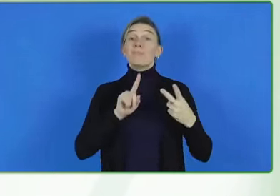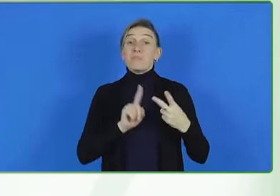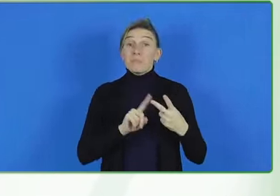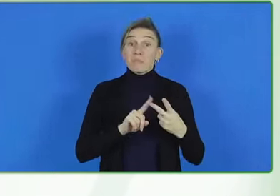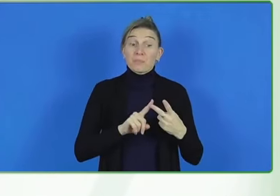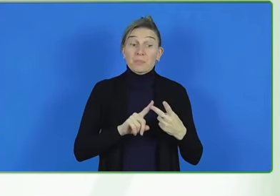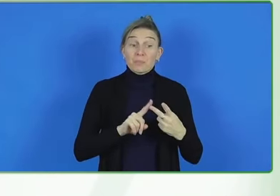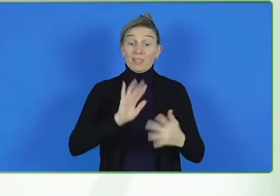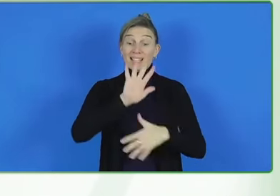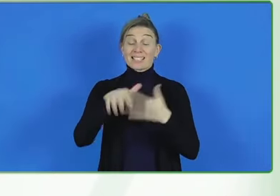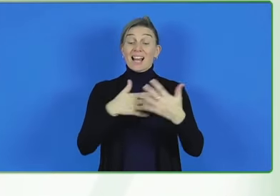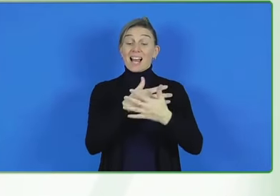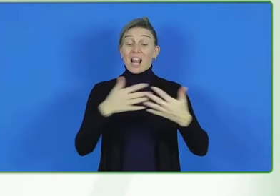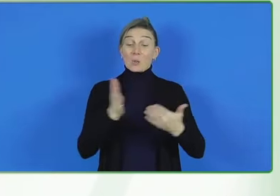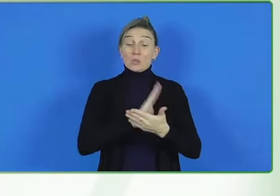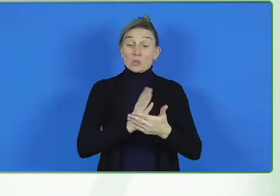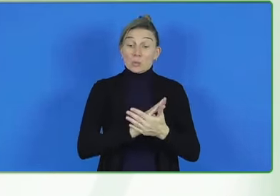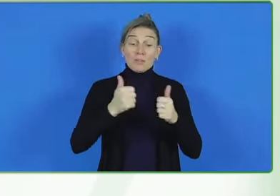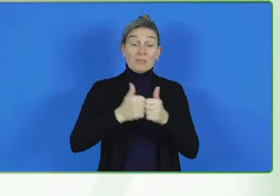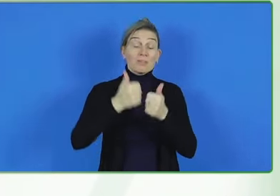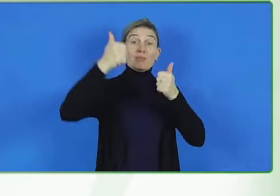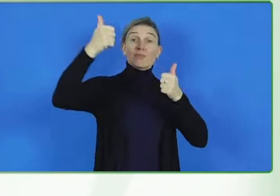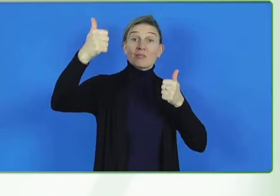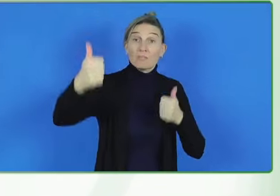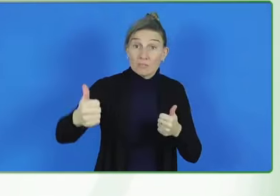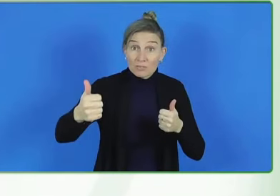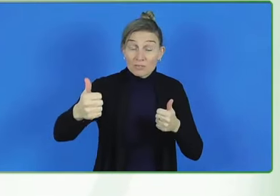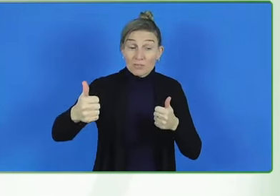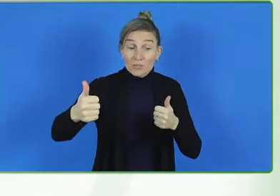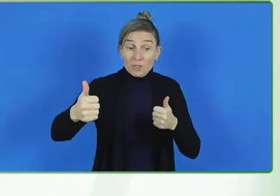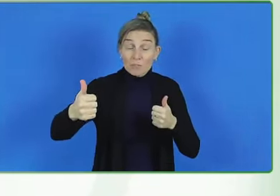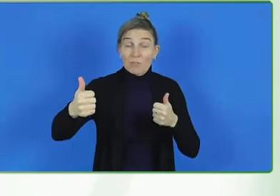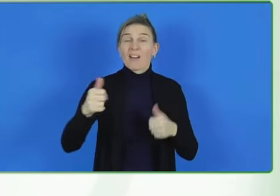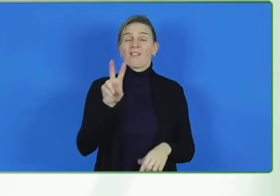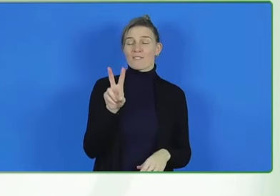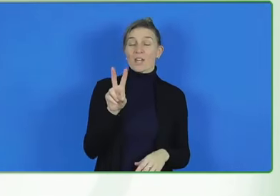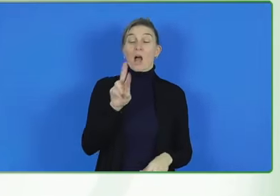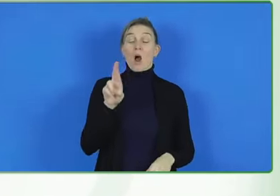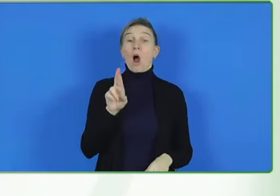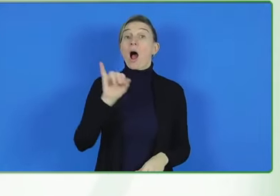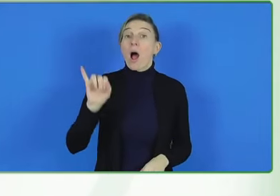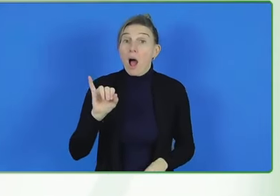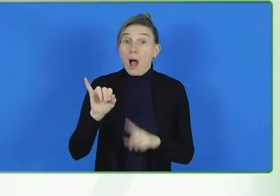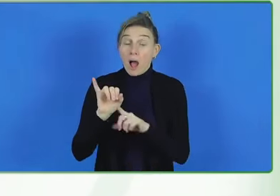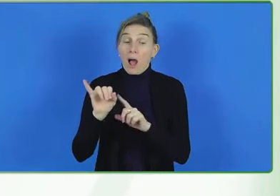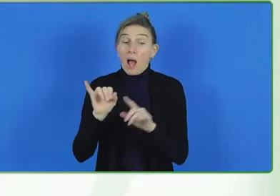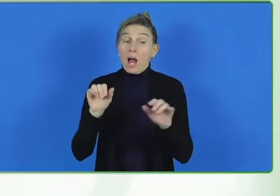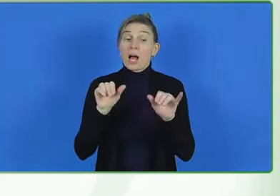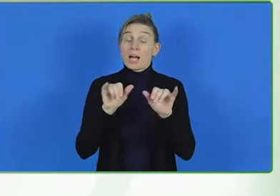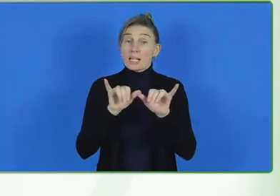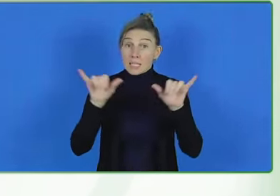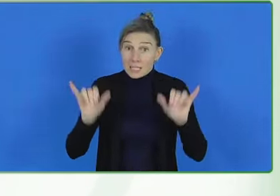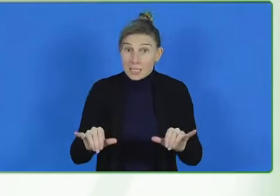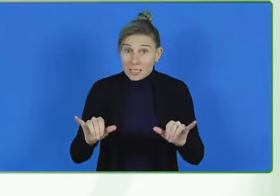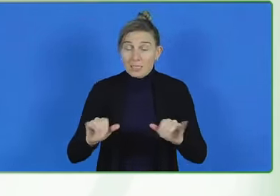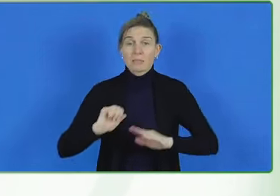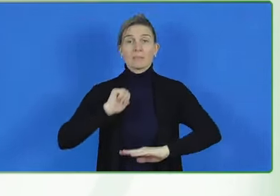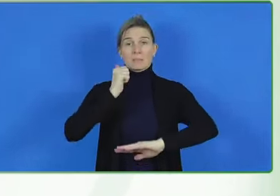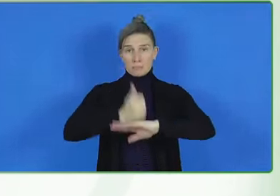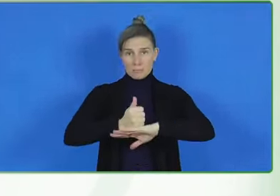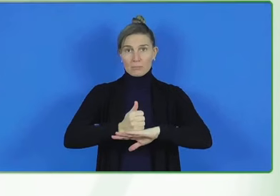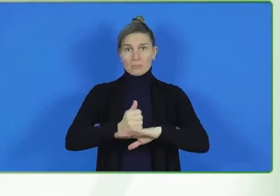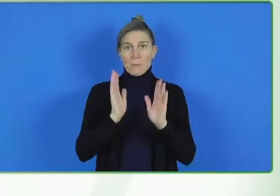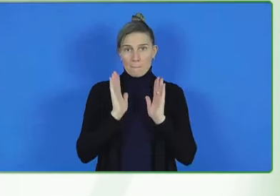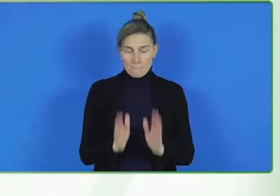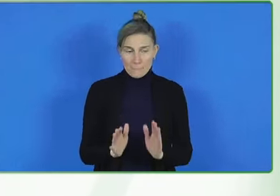video remote interpretation, VRI, system should be implemented and made available to persons who are